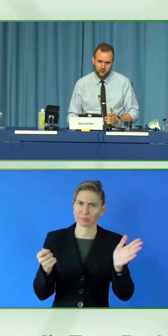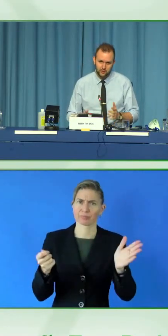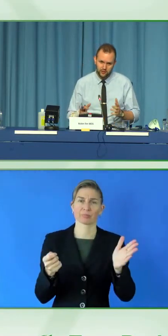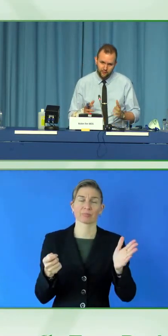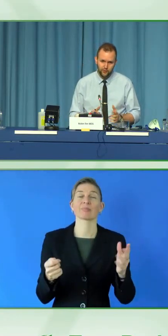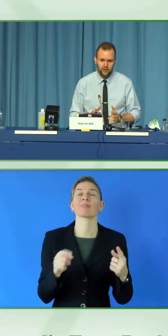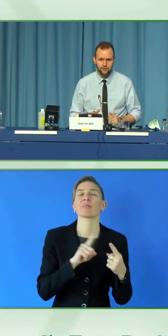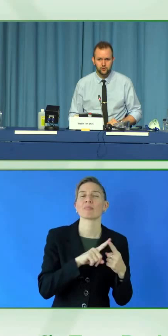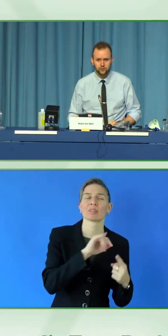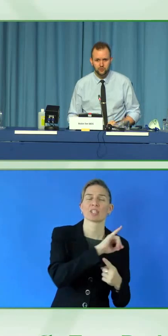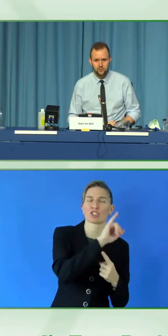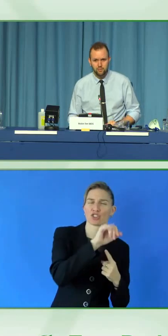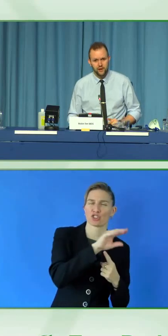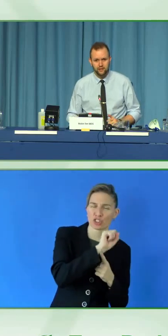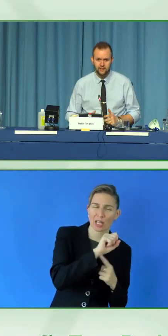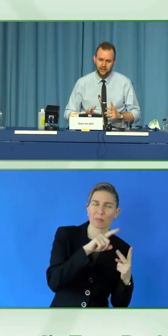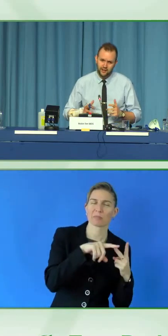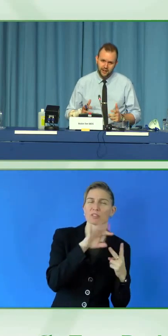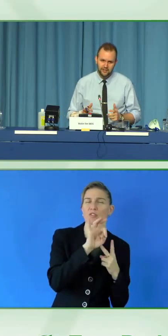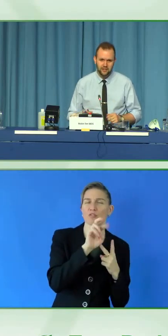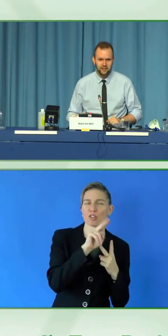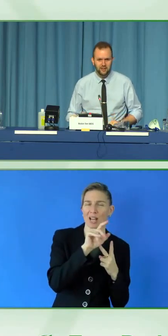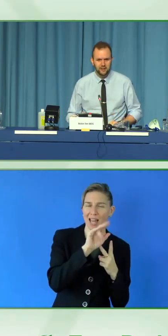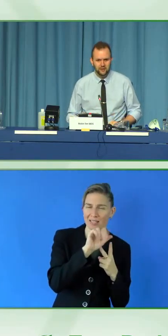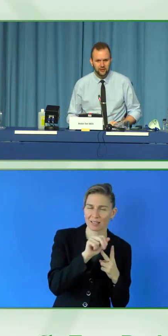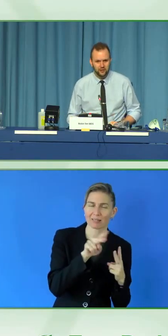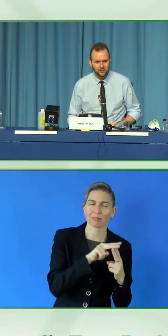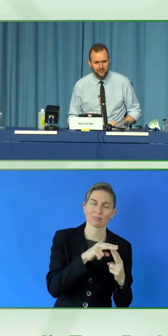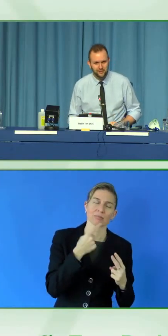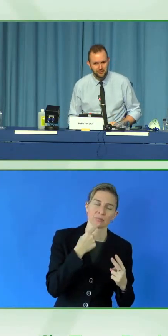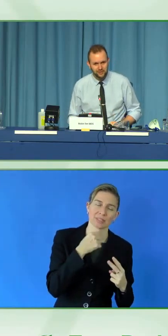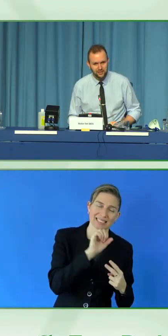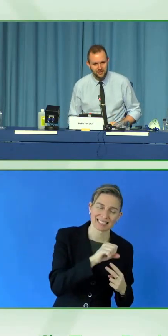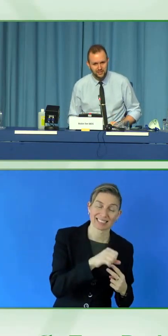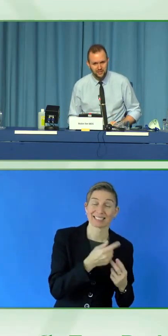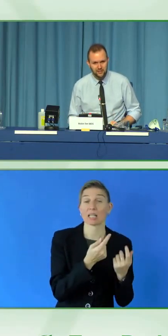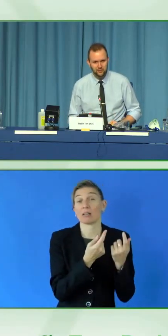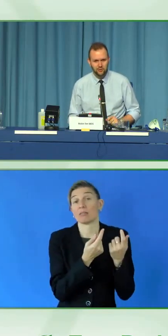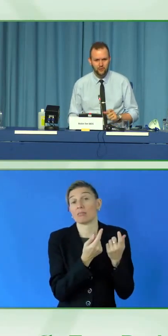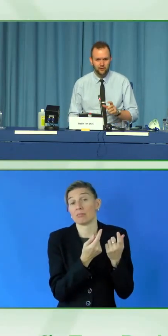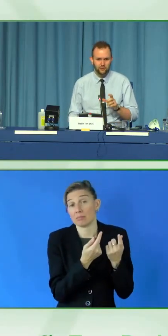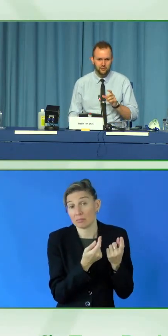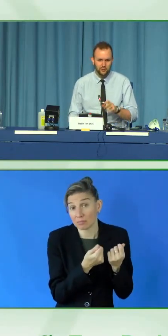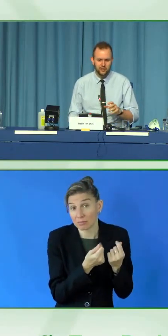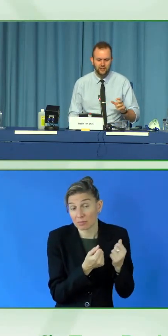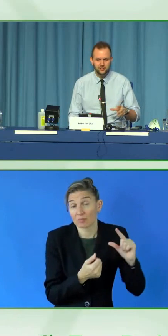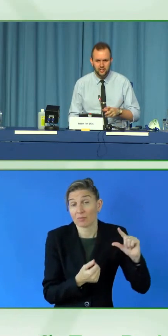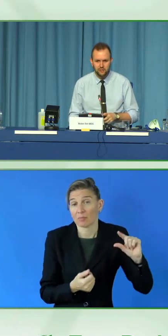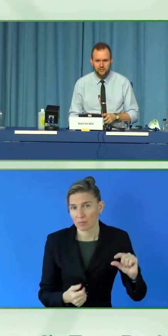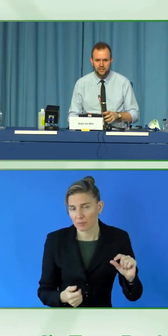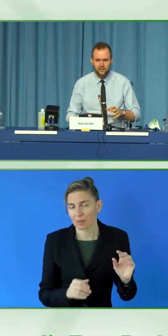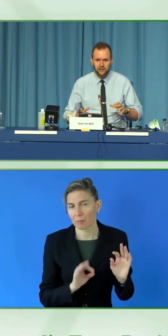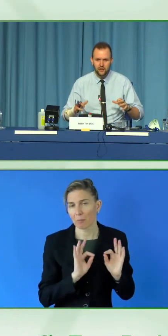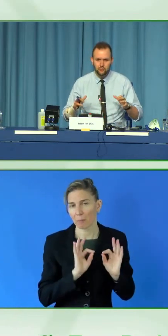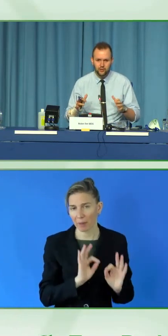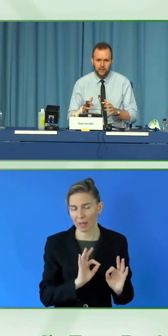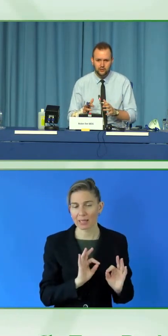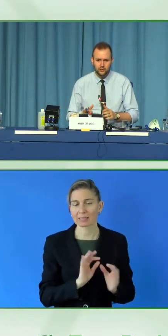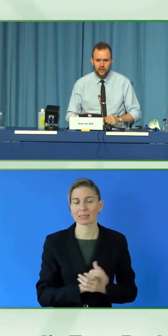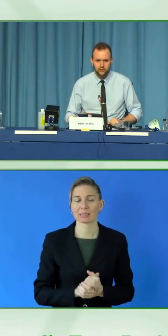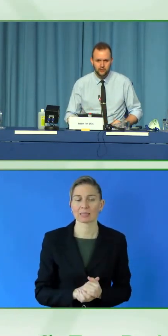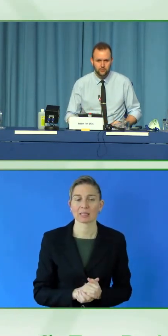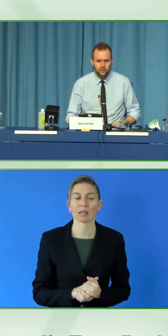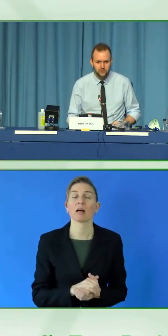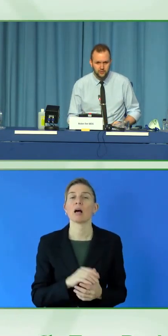that, you know, if you can have short-term impact, ideally not costing too much, that it's ideal. We've heard from Marinka and James that